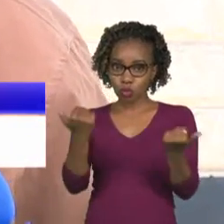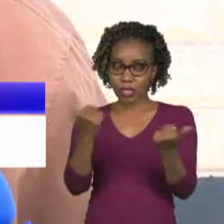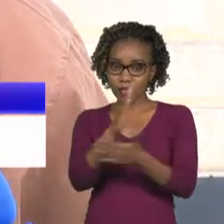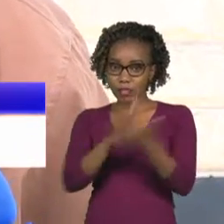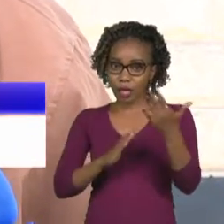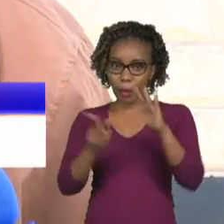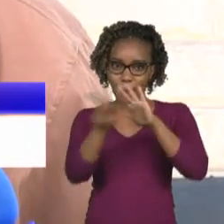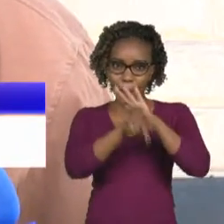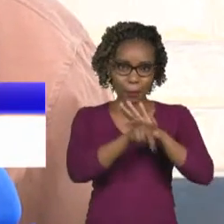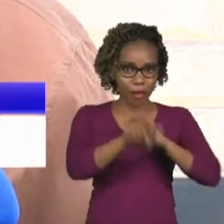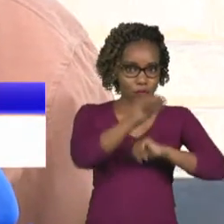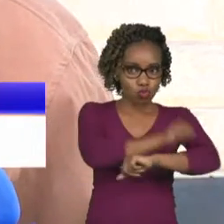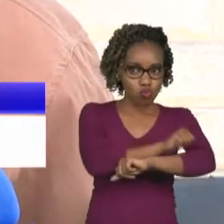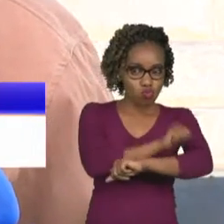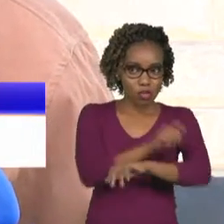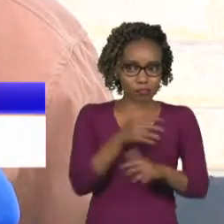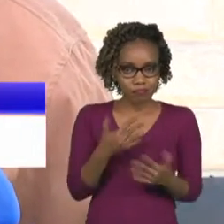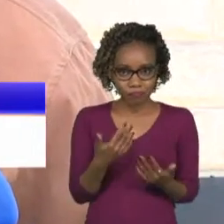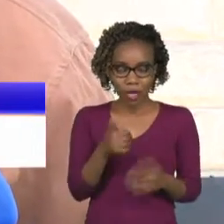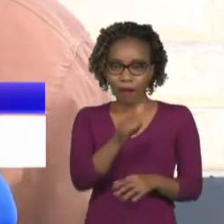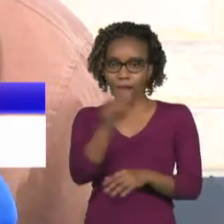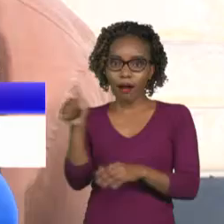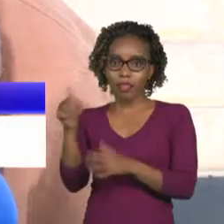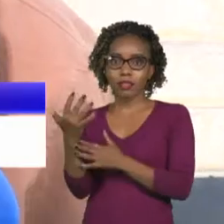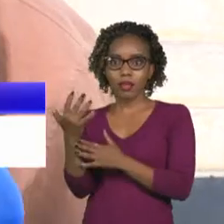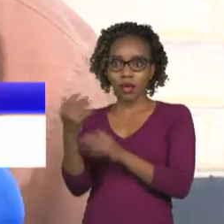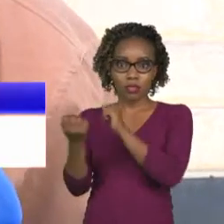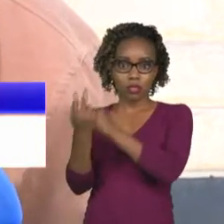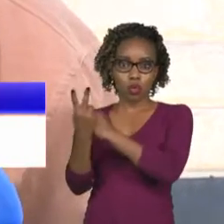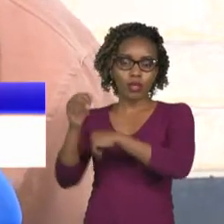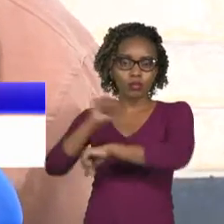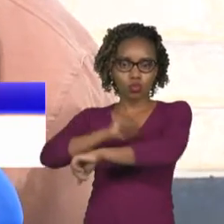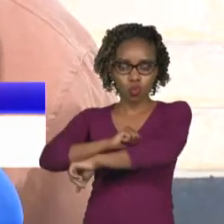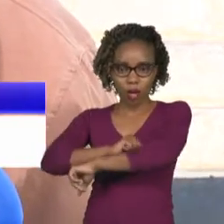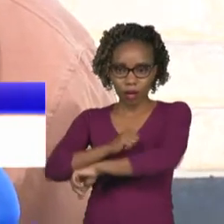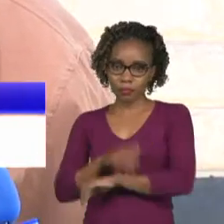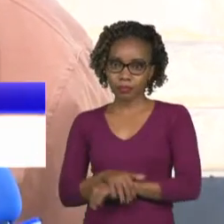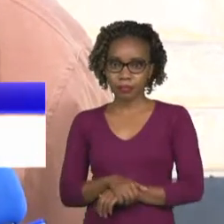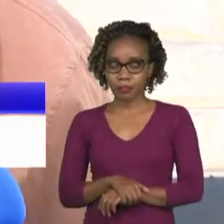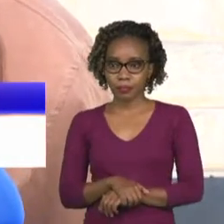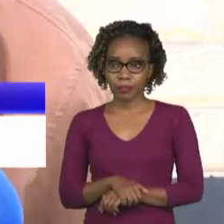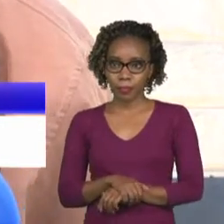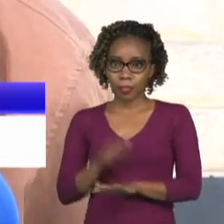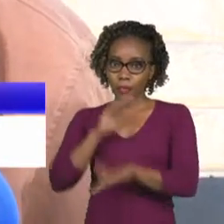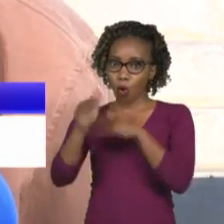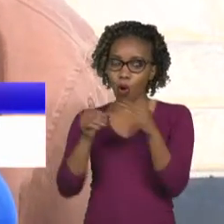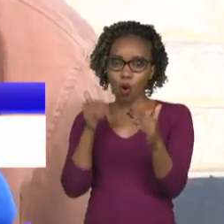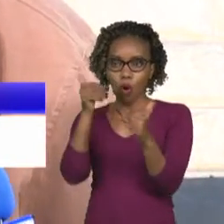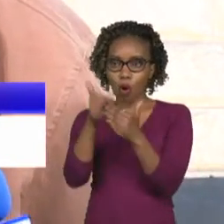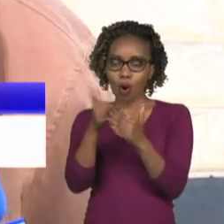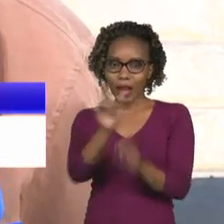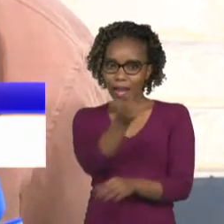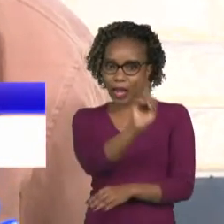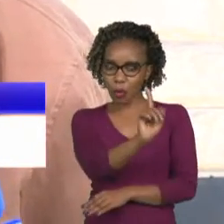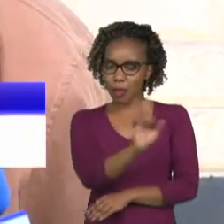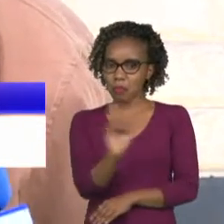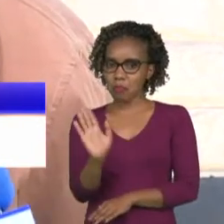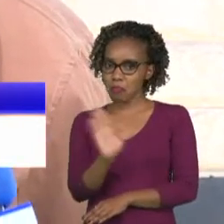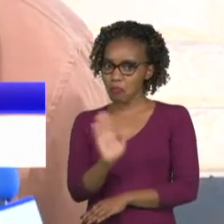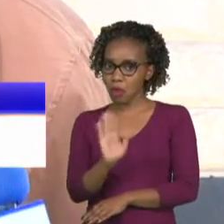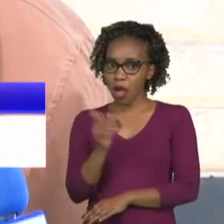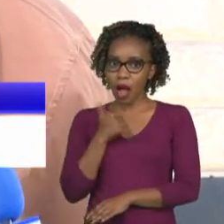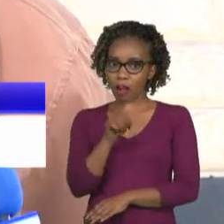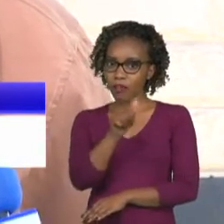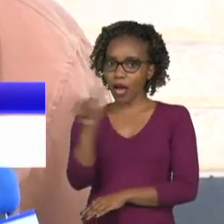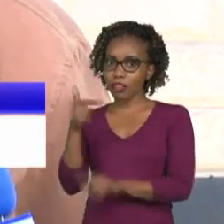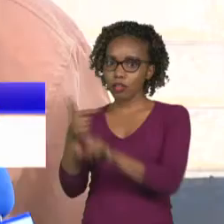in primary school, while others are in secondary schools. All do not come from Nairobi. We have some even